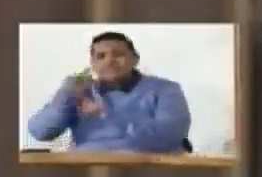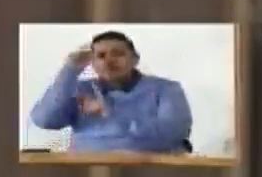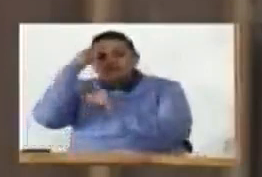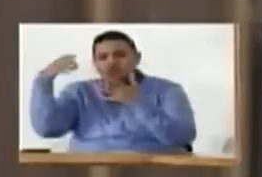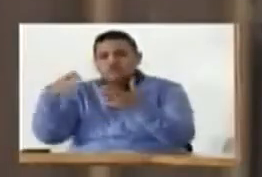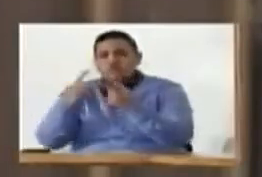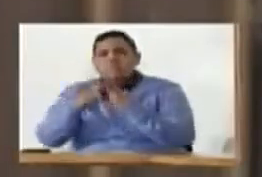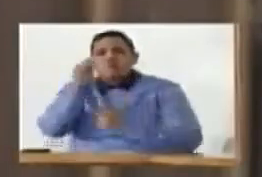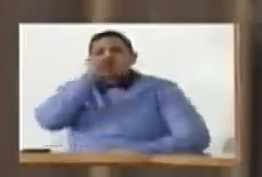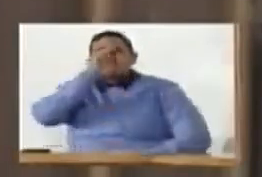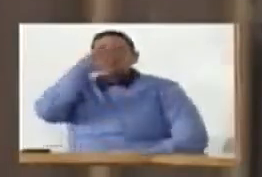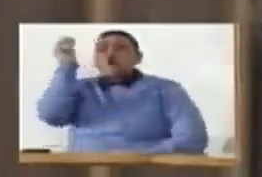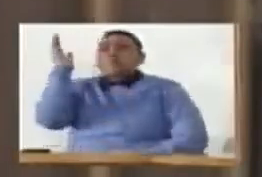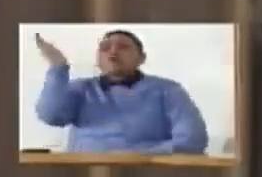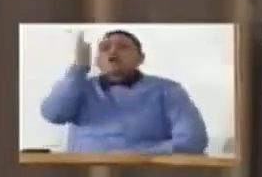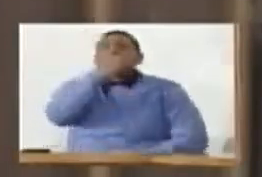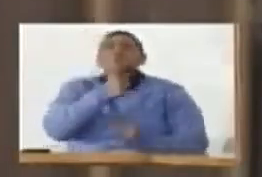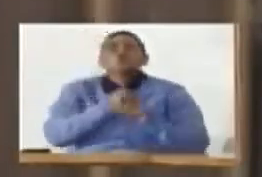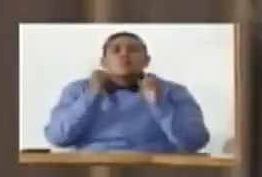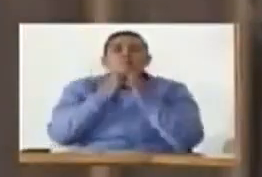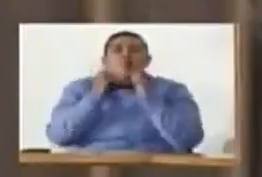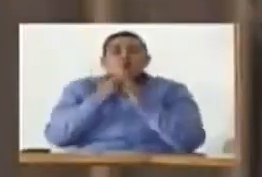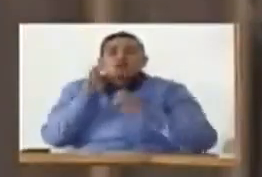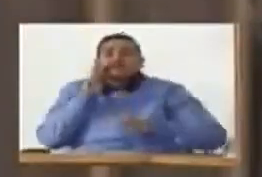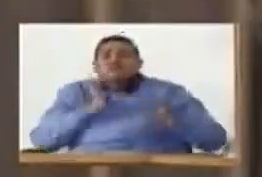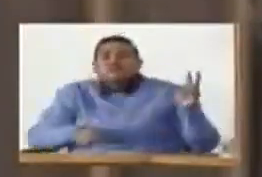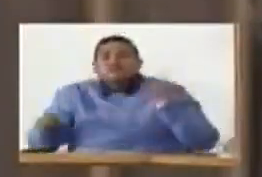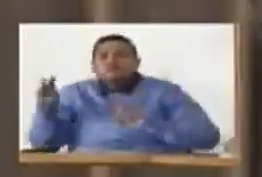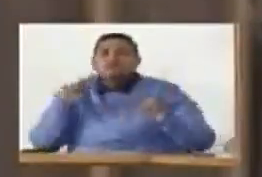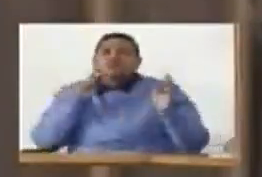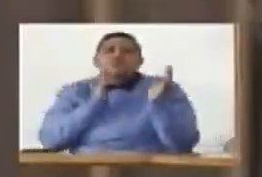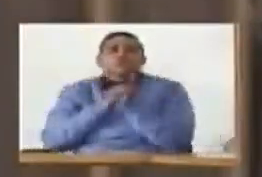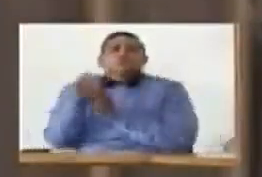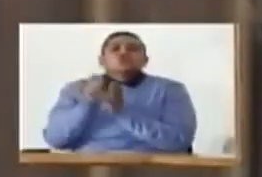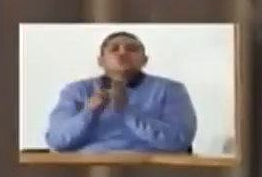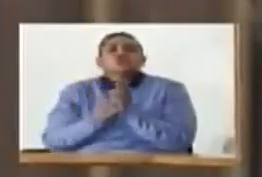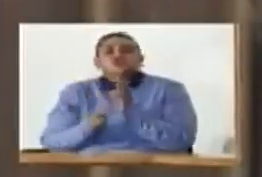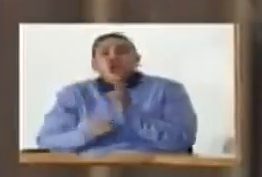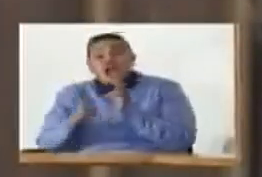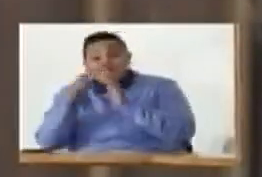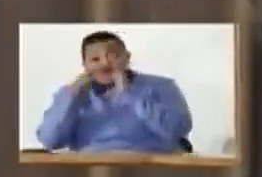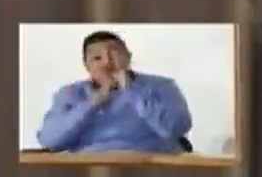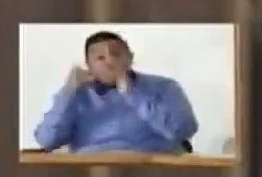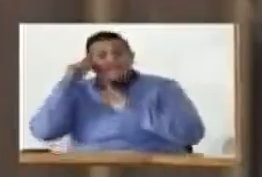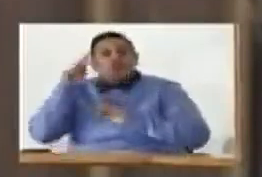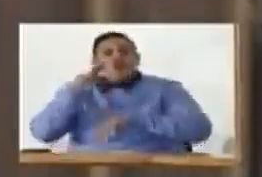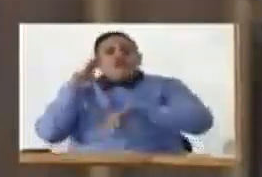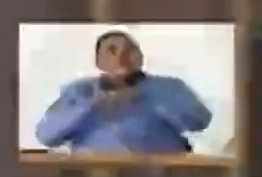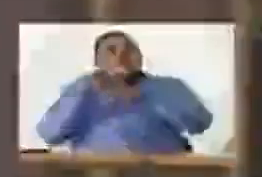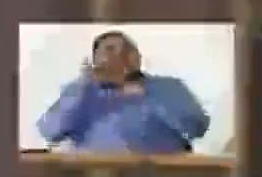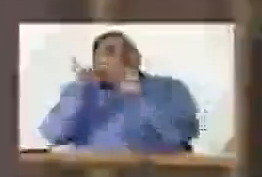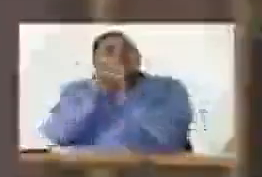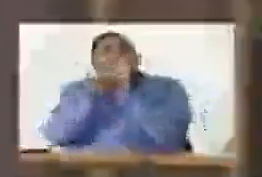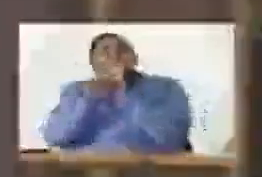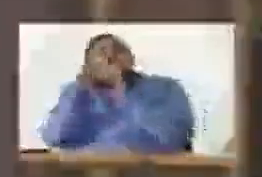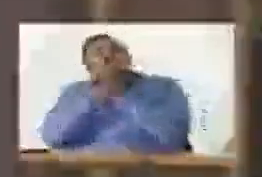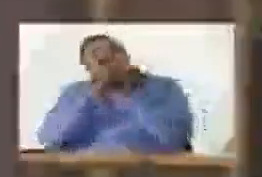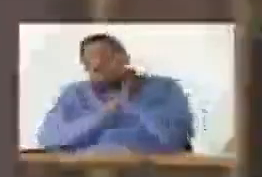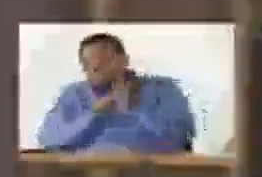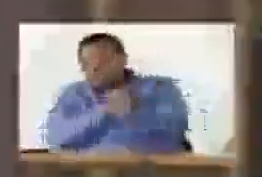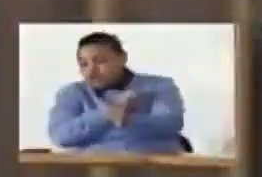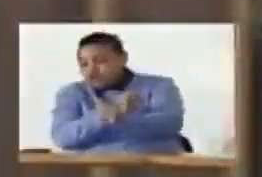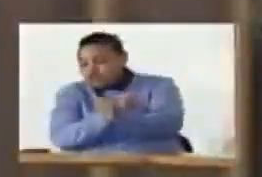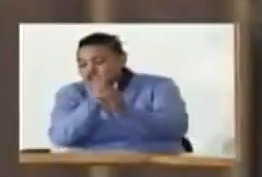and the private sector to further refine the draft regulations for the National Identification and Registration